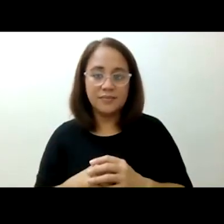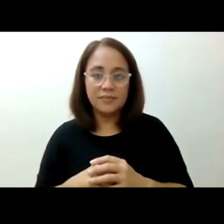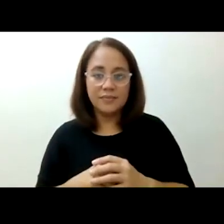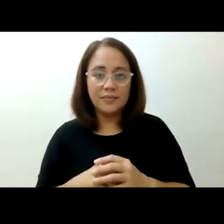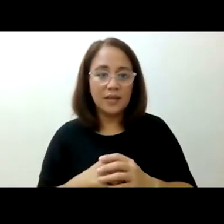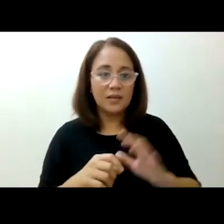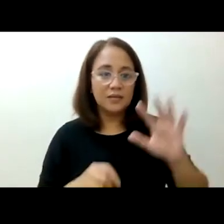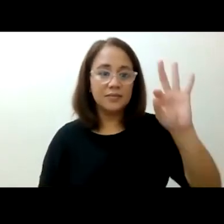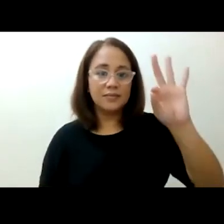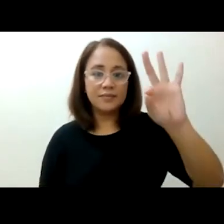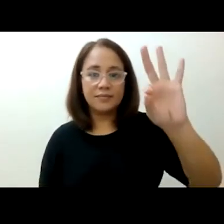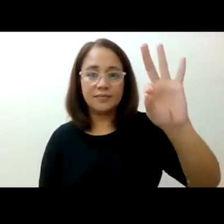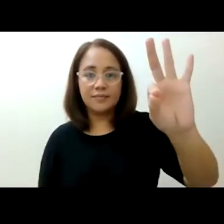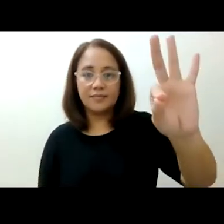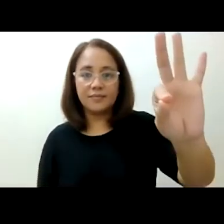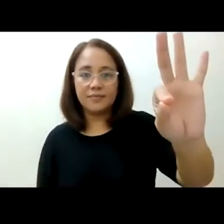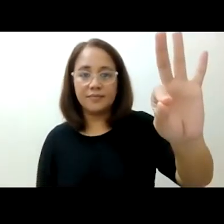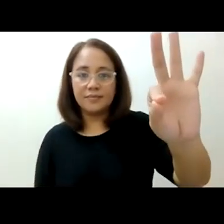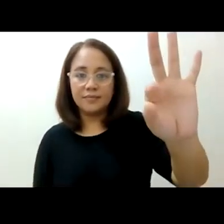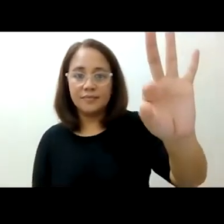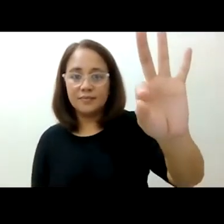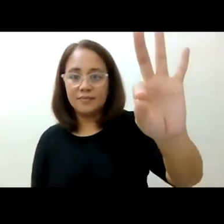9.